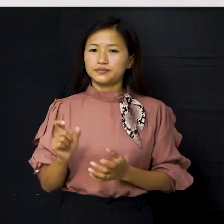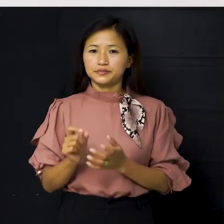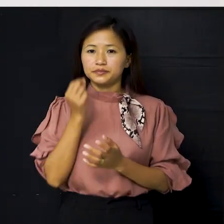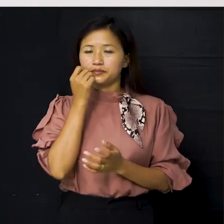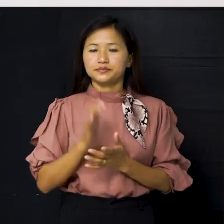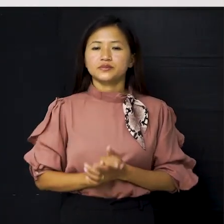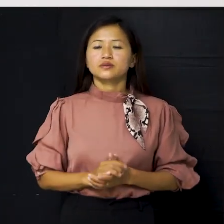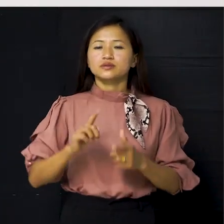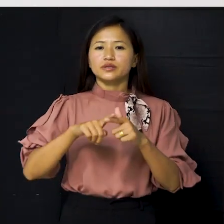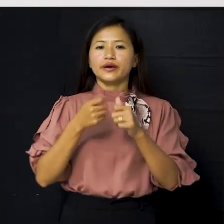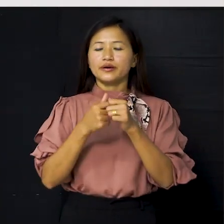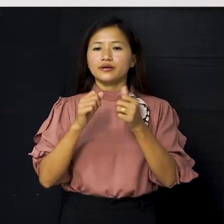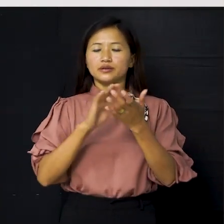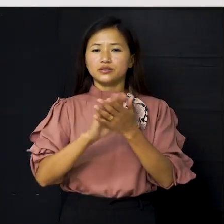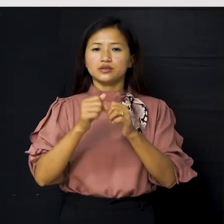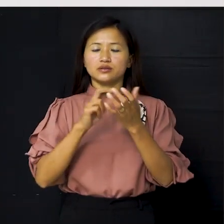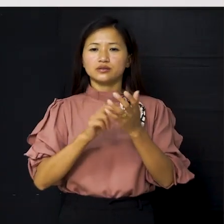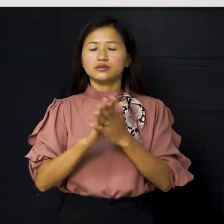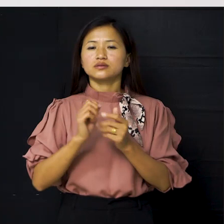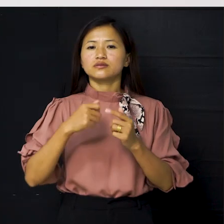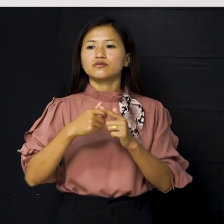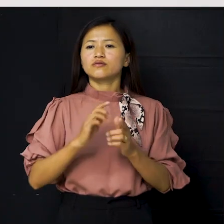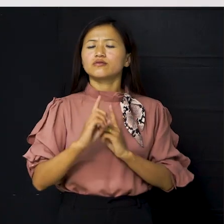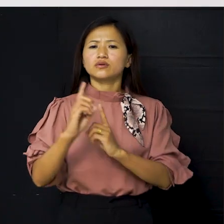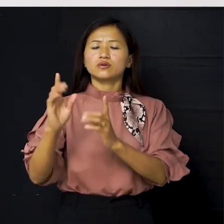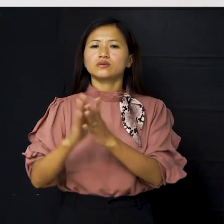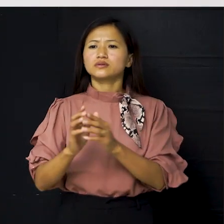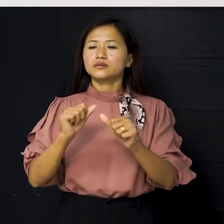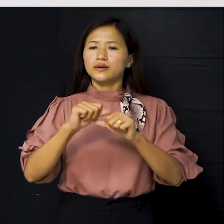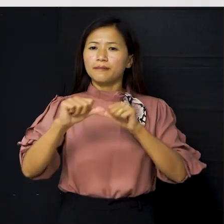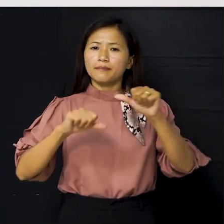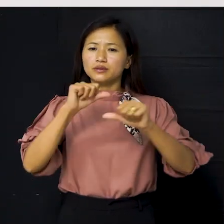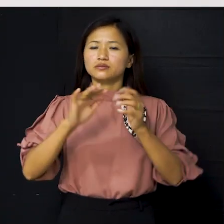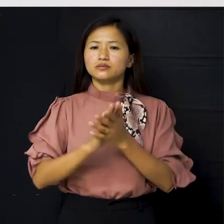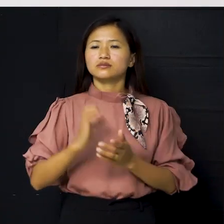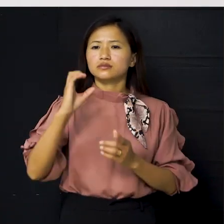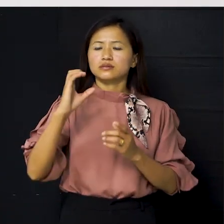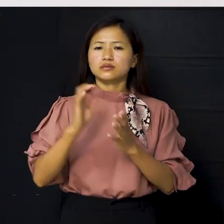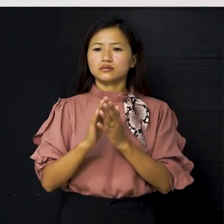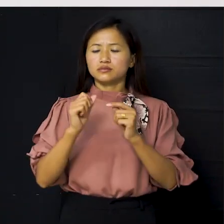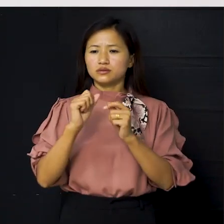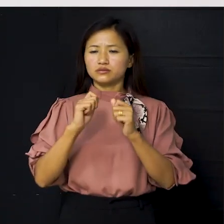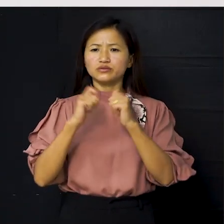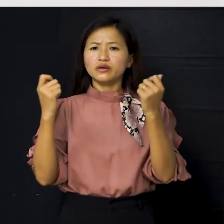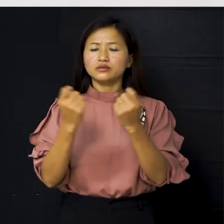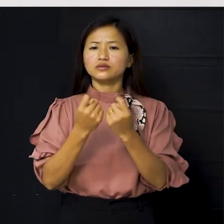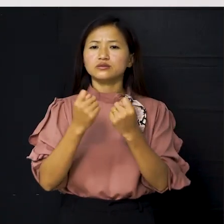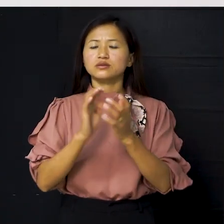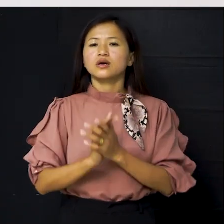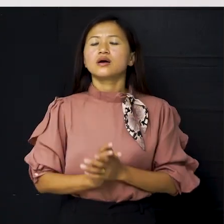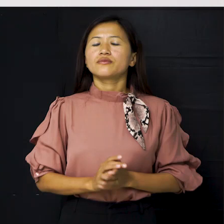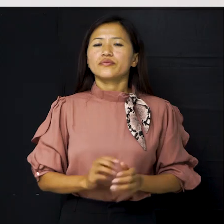Jahangir, Jahangir followed all the policies, followed all the customs and traditions that his father